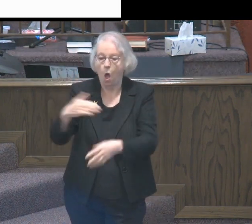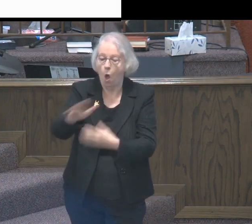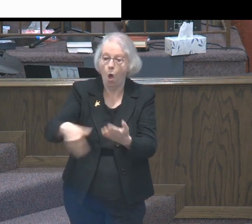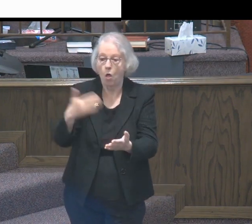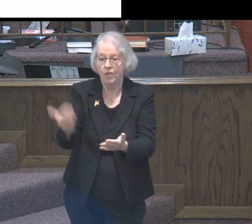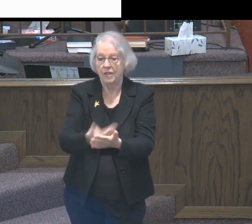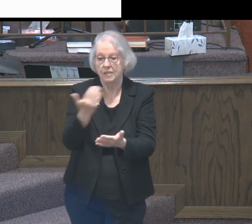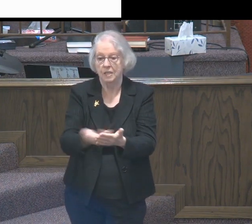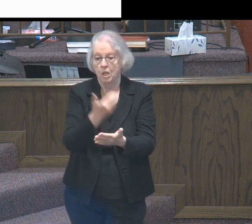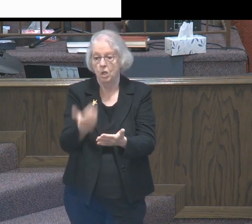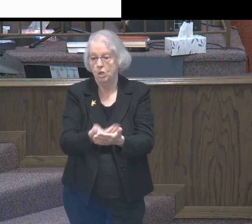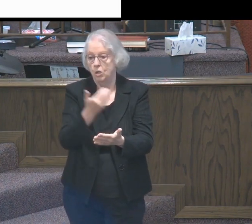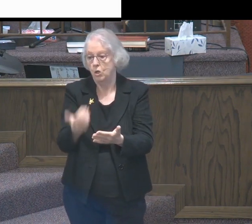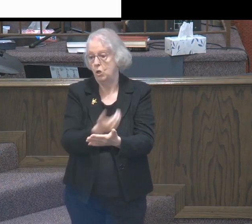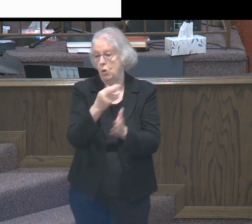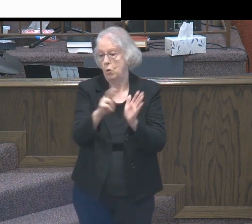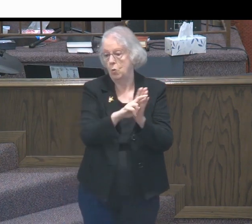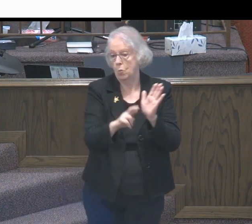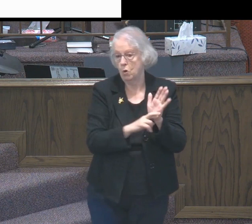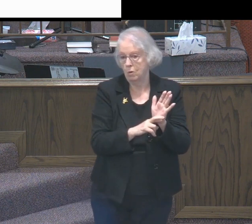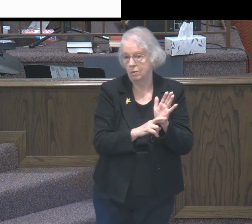in Matthew chapter 15.